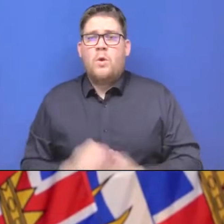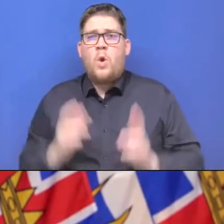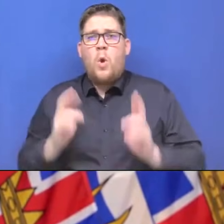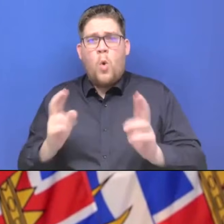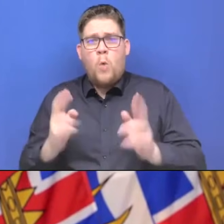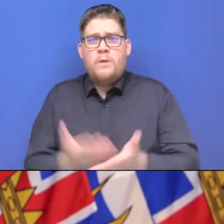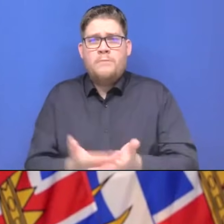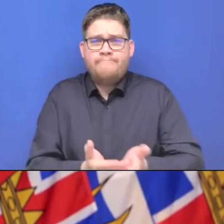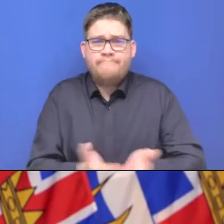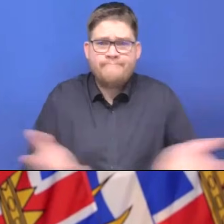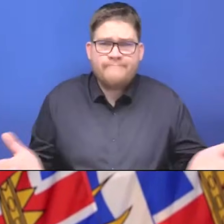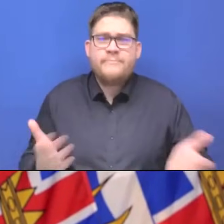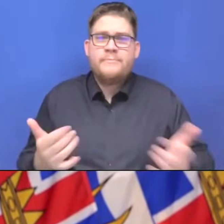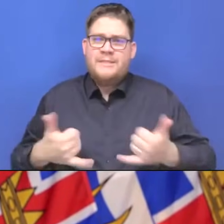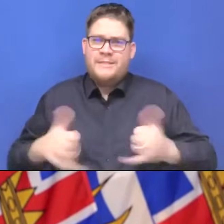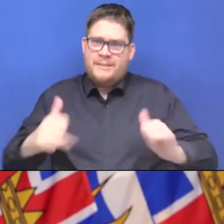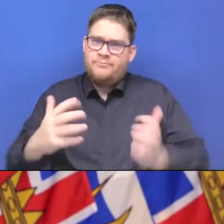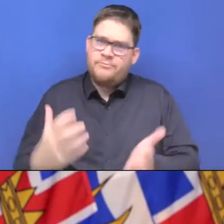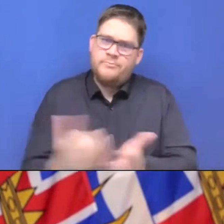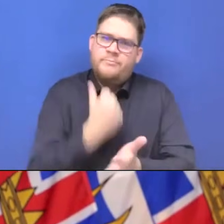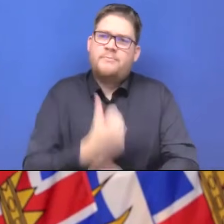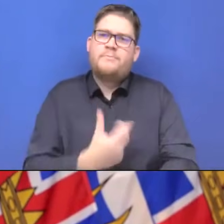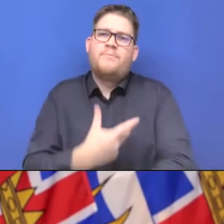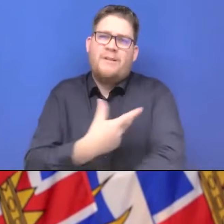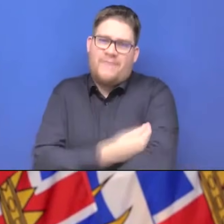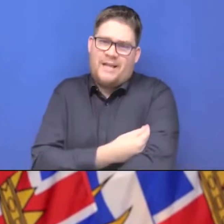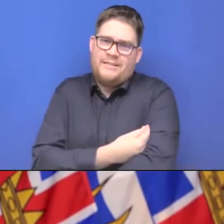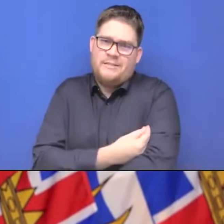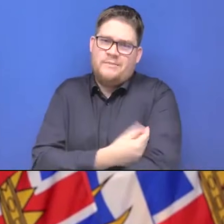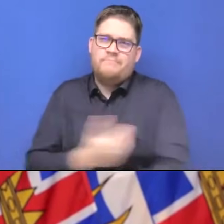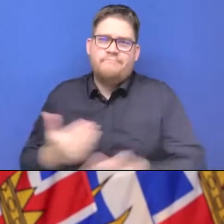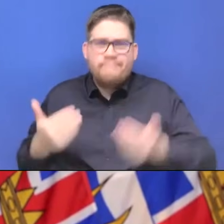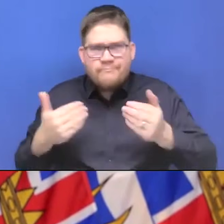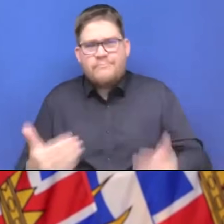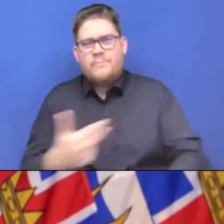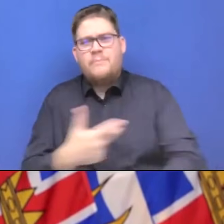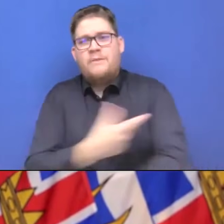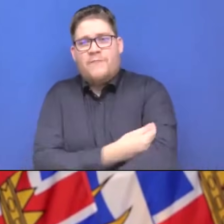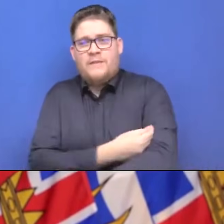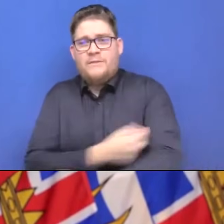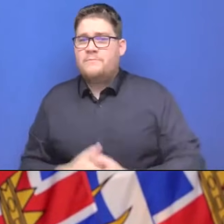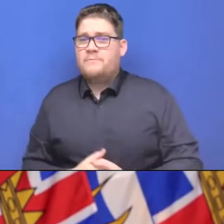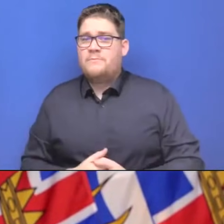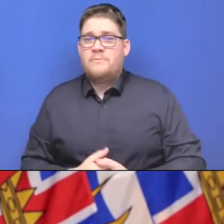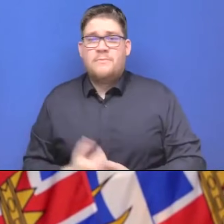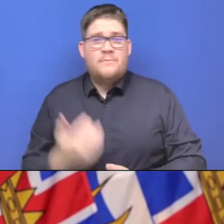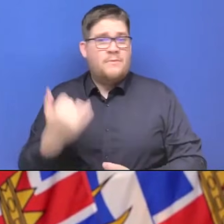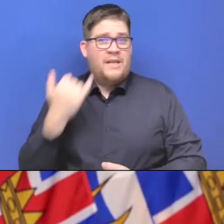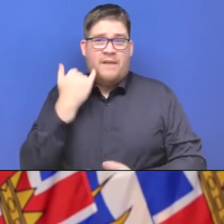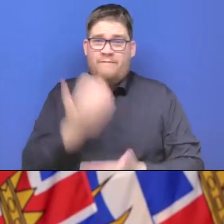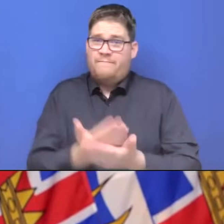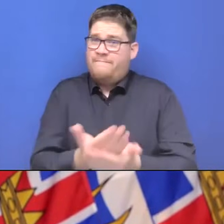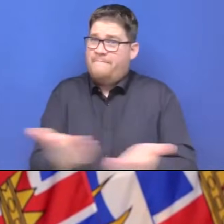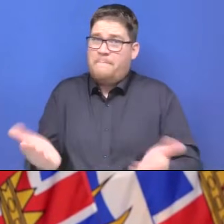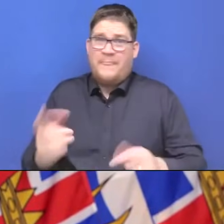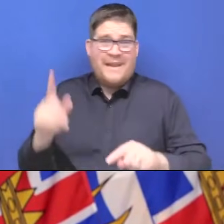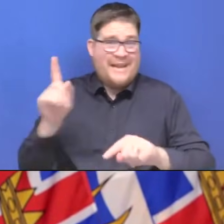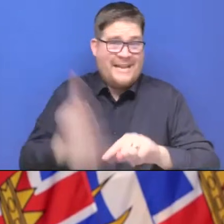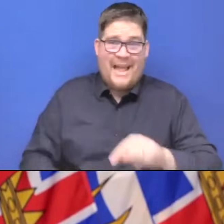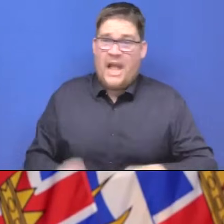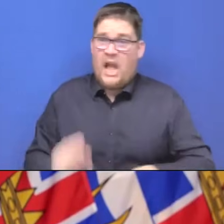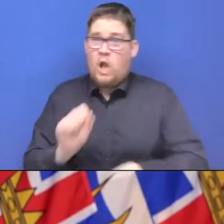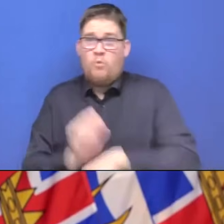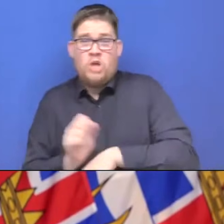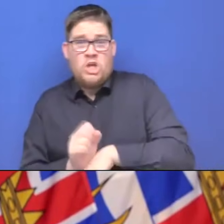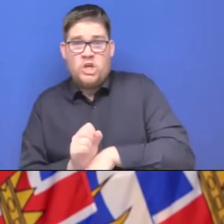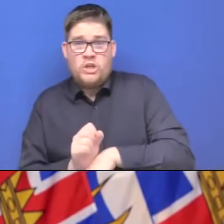still take the opportunity to get vaccinated. And those who are not able to work at present and today, over the next couple of